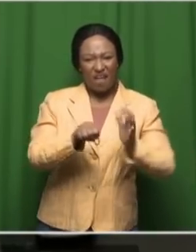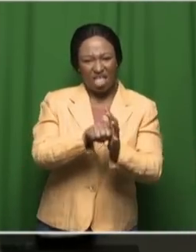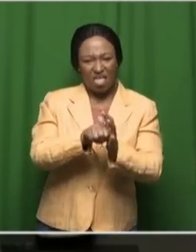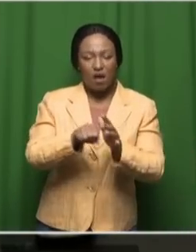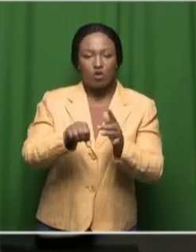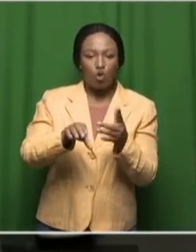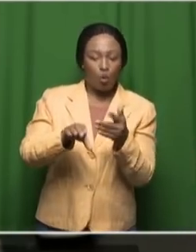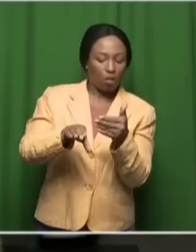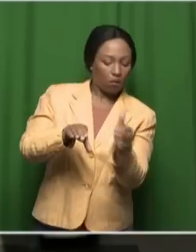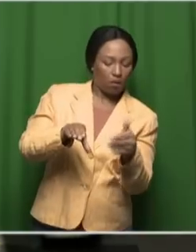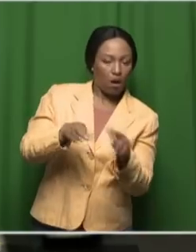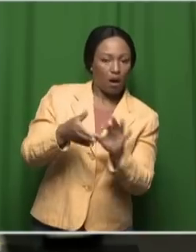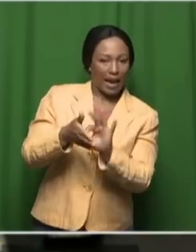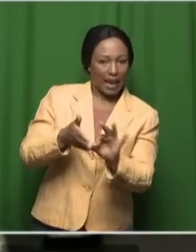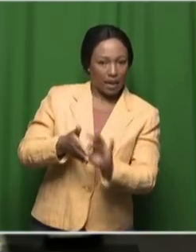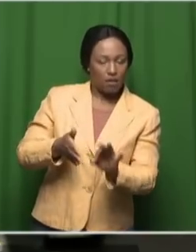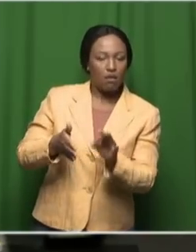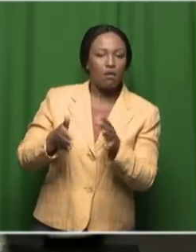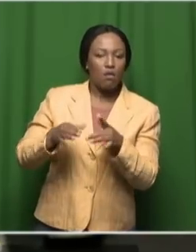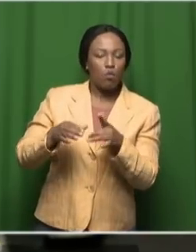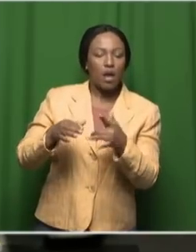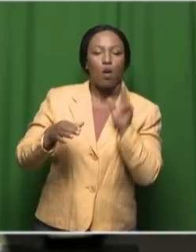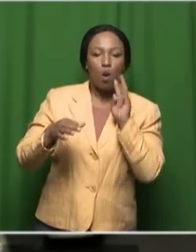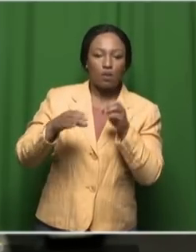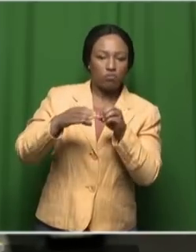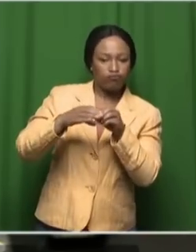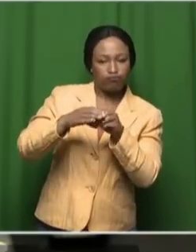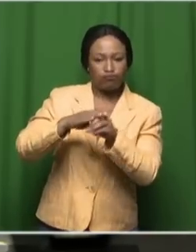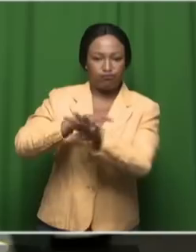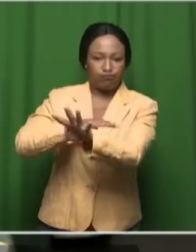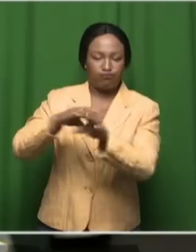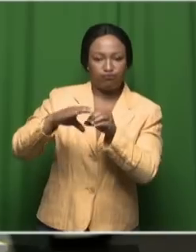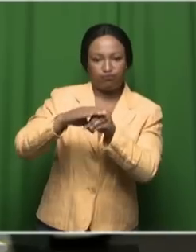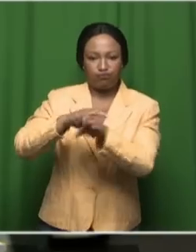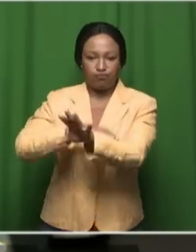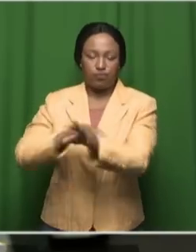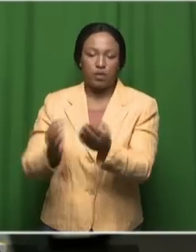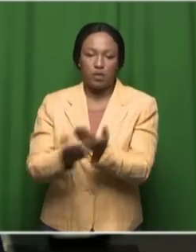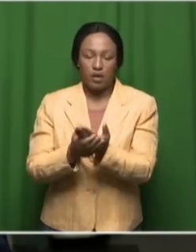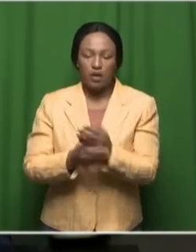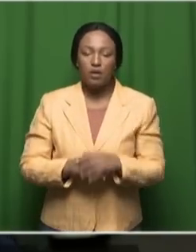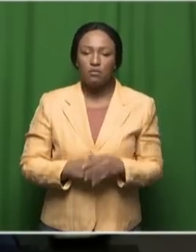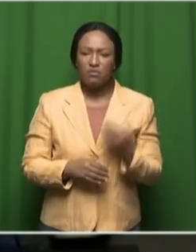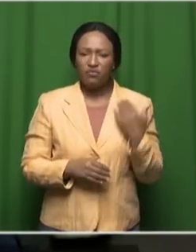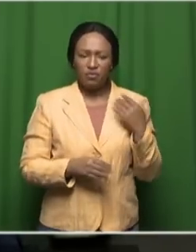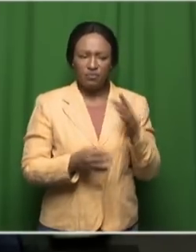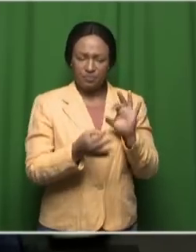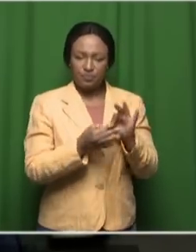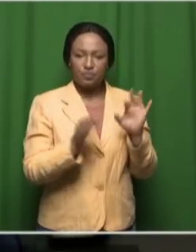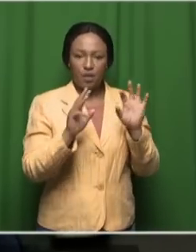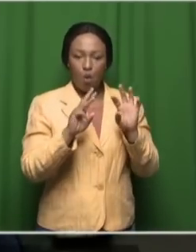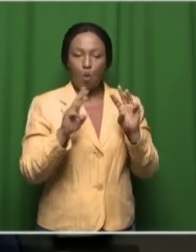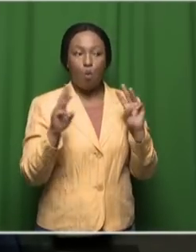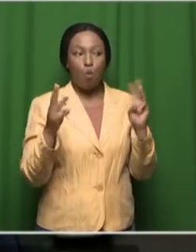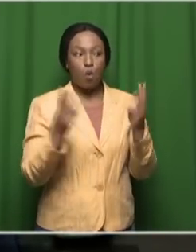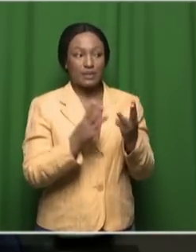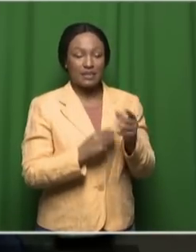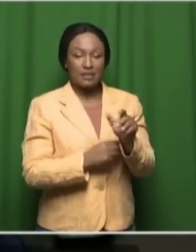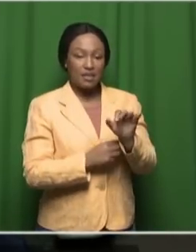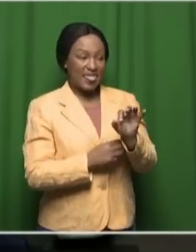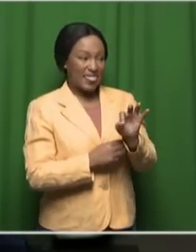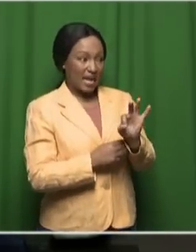evacuations at this stage? You've mentioned Khayelitsha. There was a concern specifically around Ward 99 with thousands of people affected